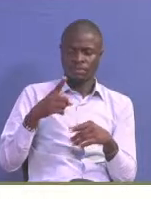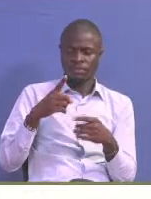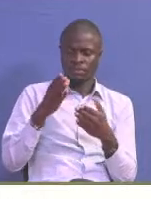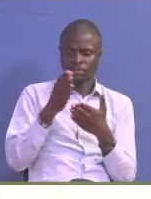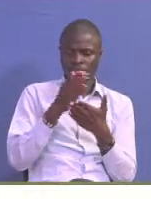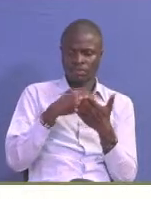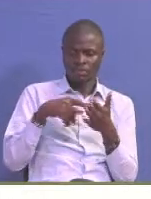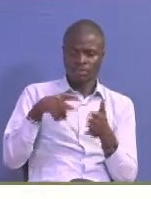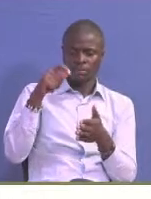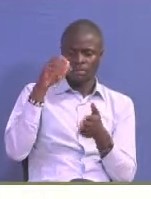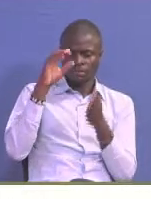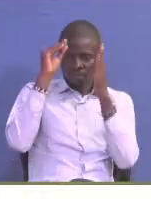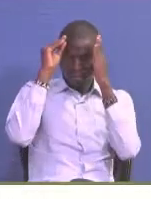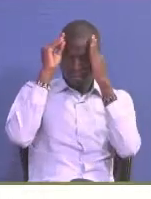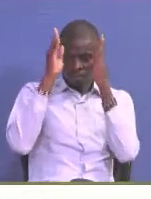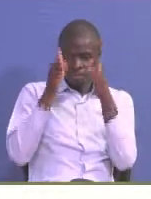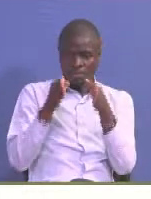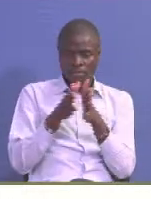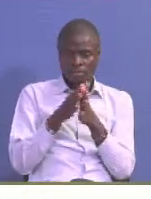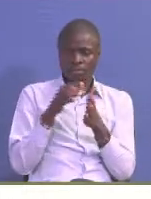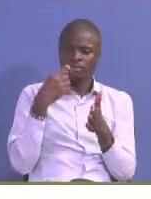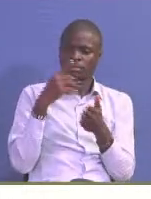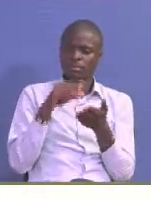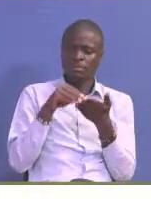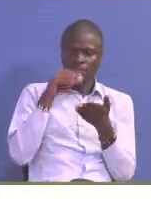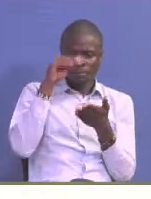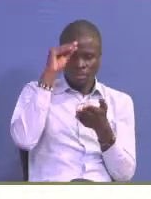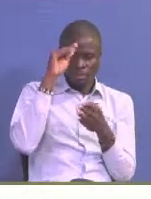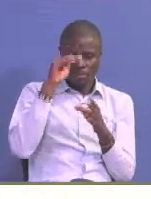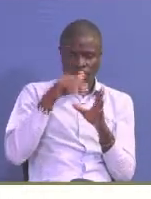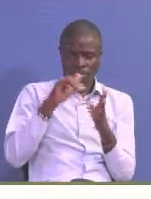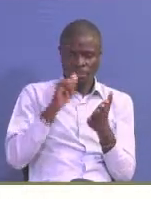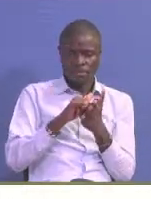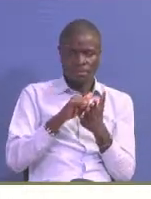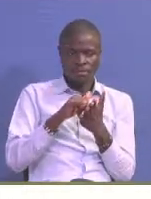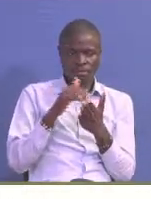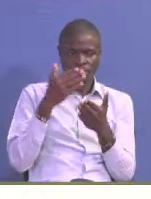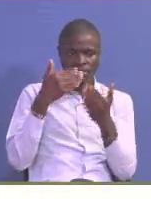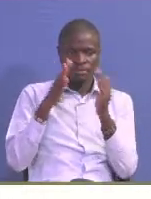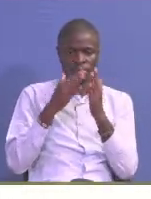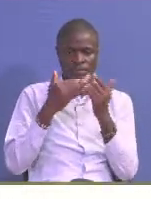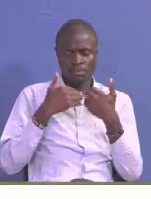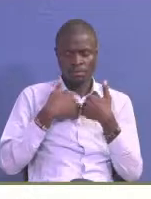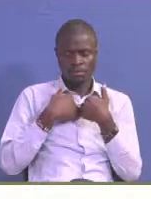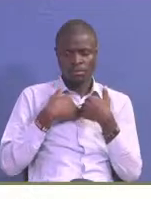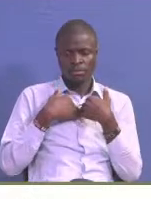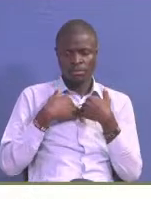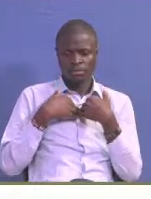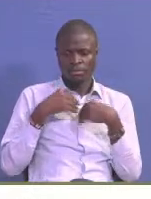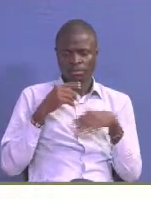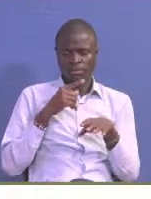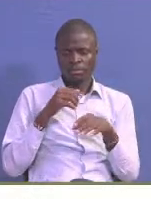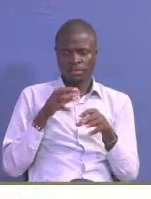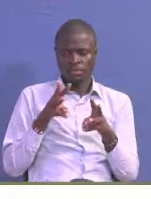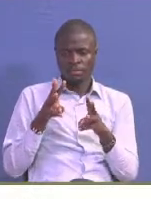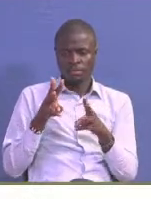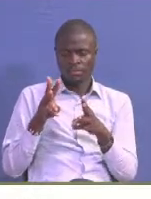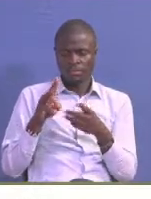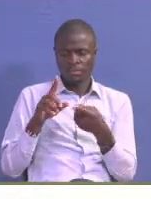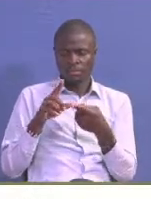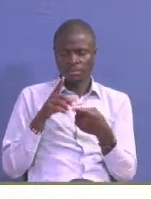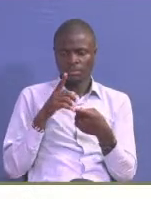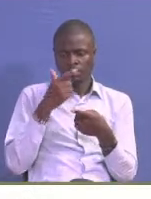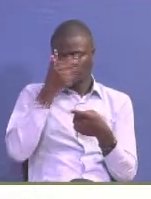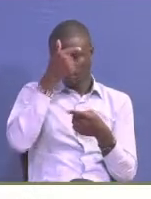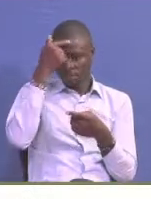students who studied in that university. I had the privilege of engaging with them because the university needed an